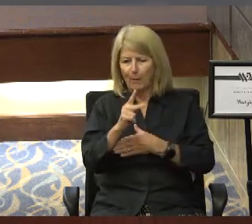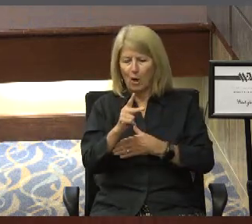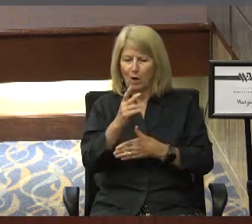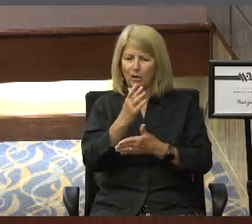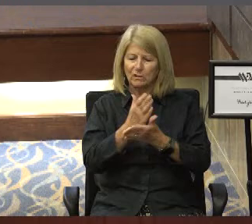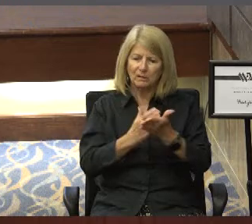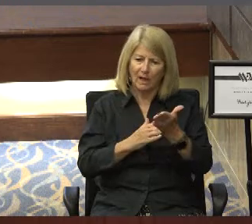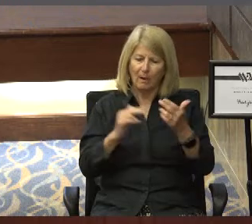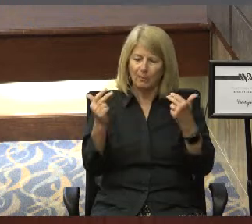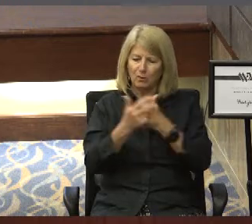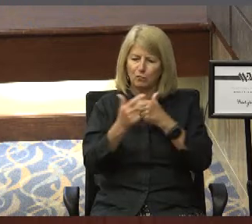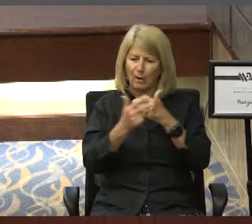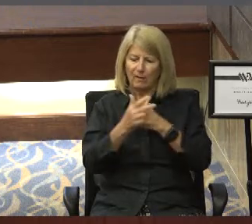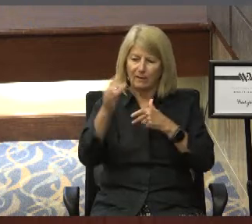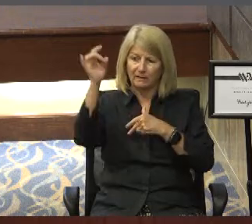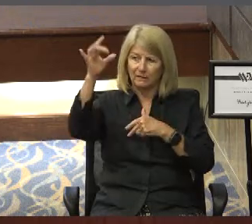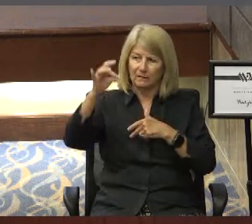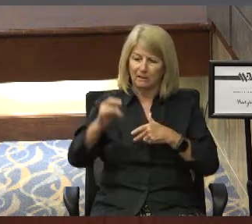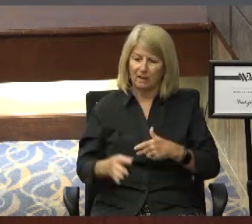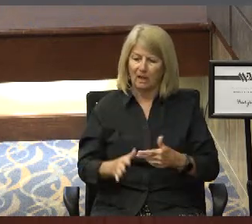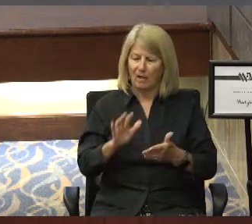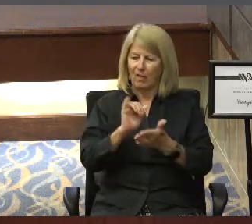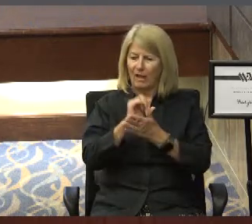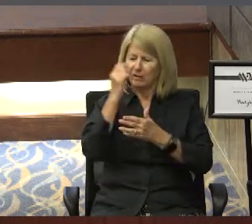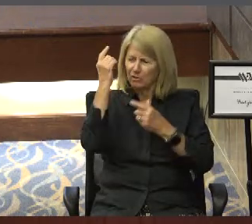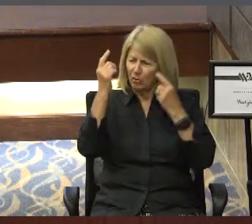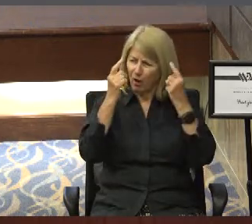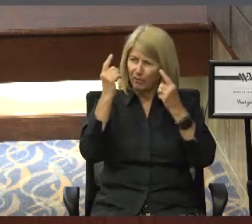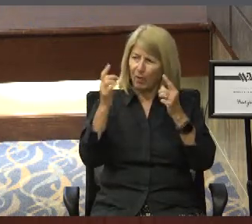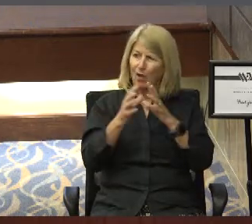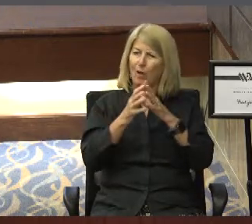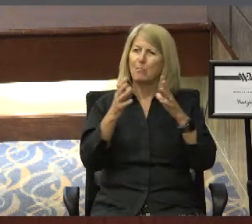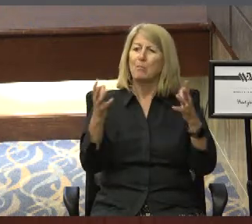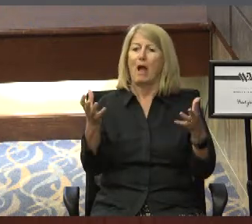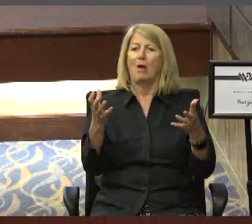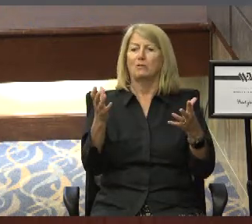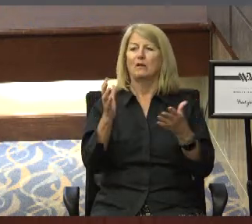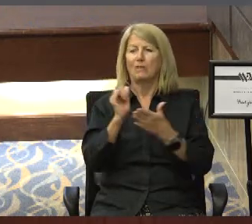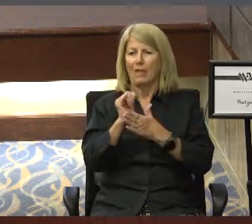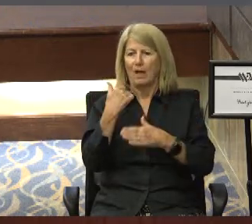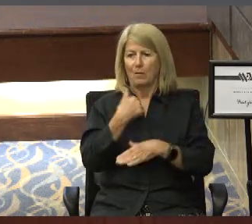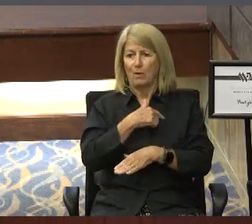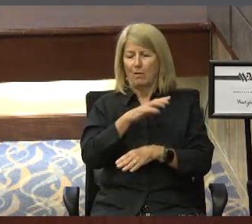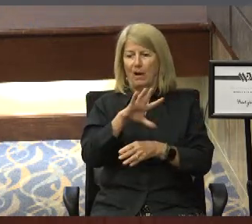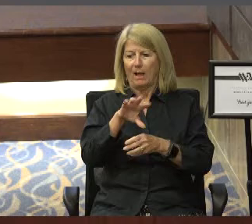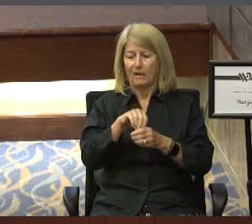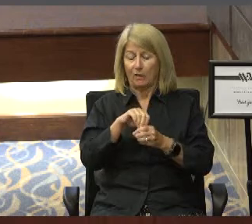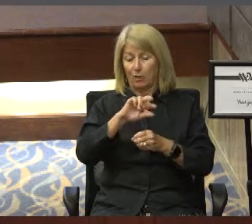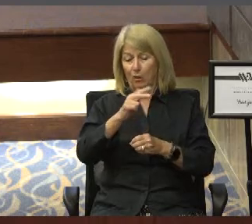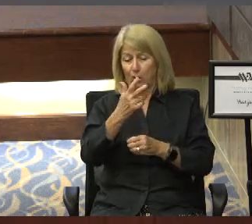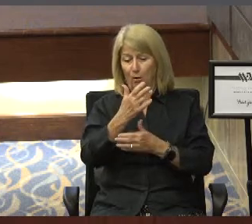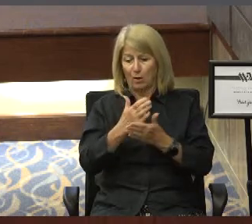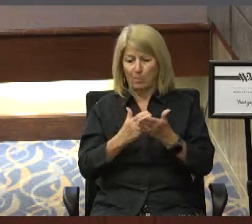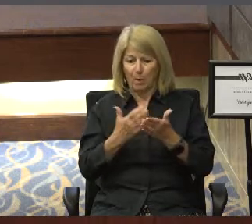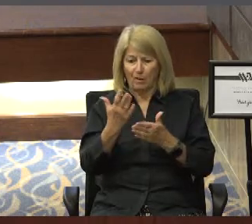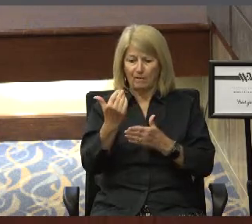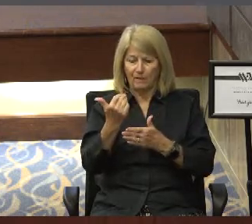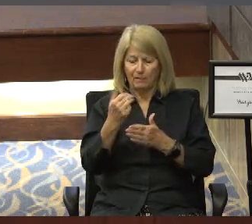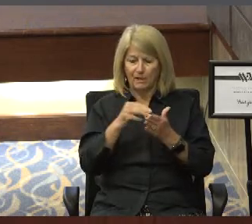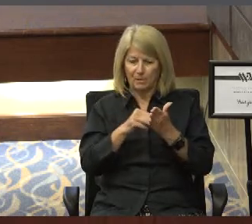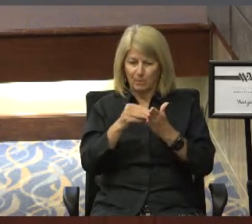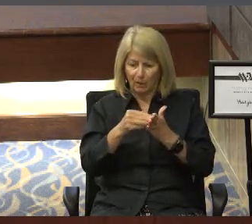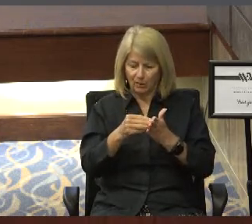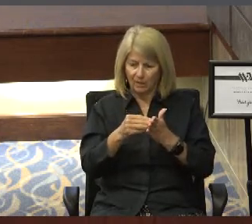it's a thoughtful amount that we're putting in there. The third part, 15 million, is buying the land to make this